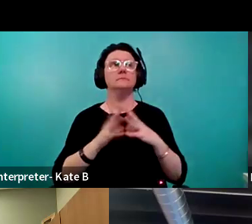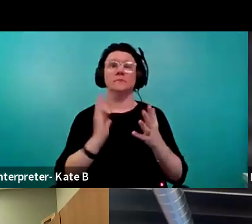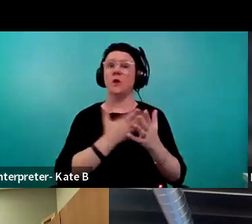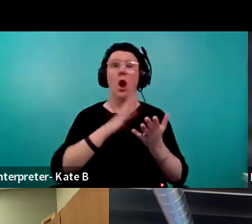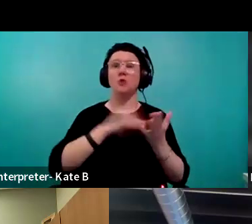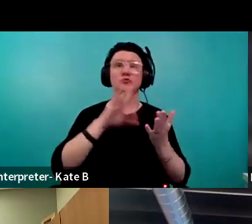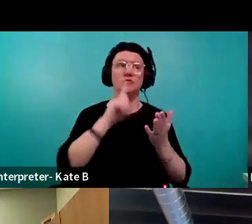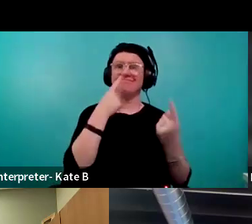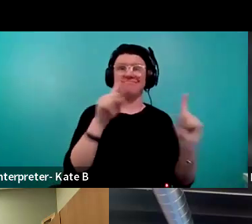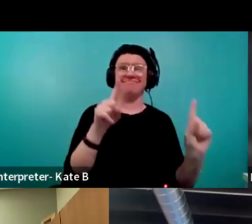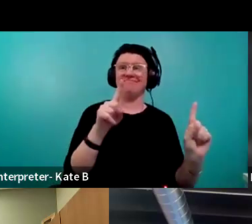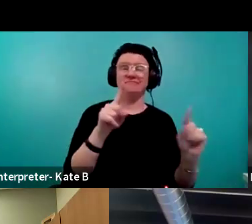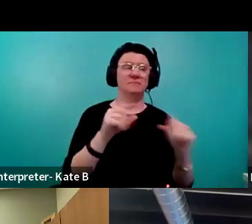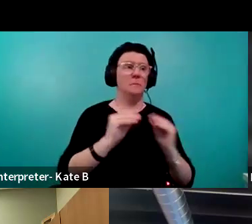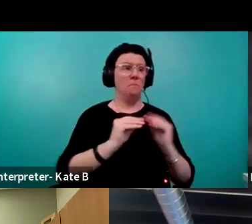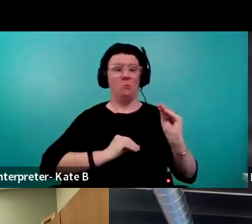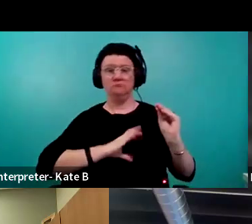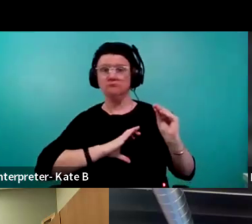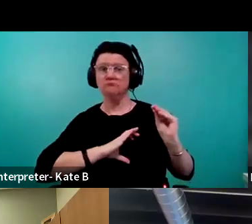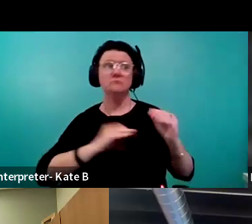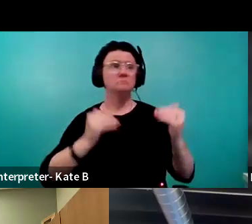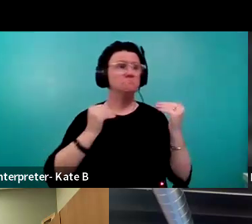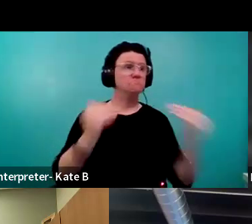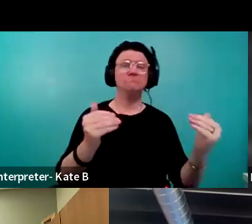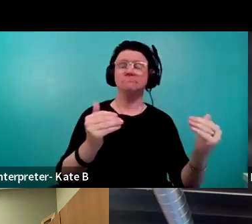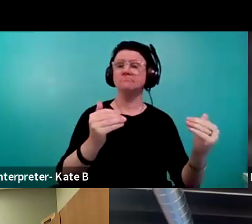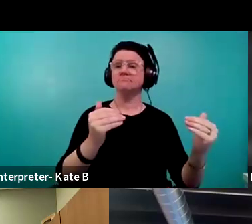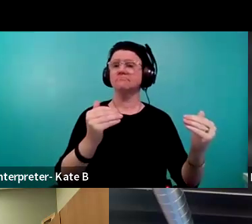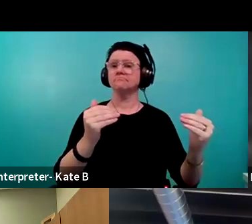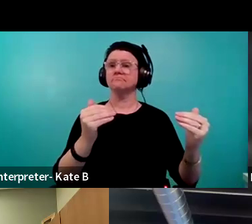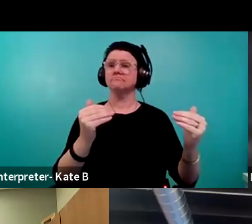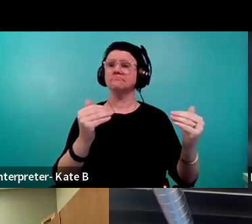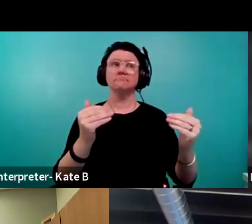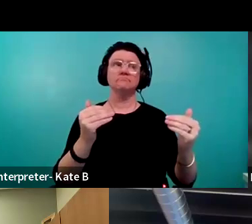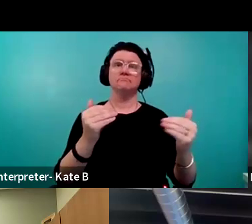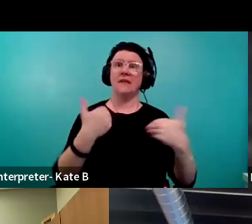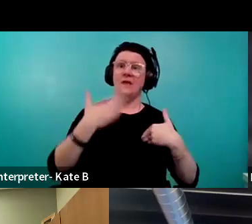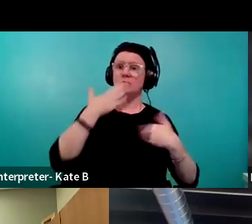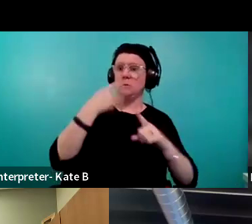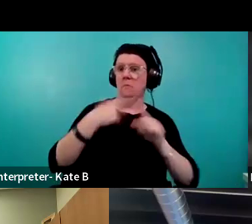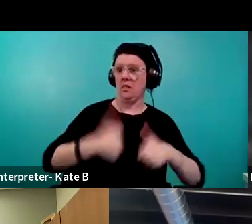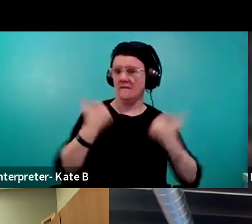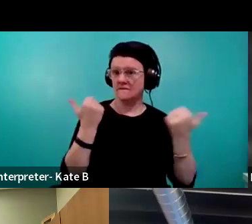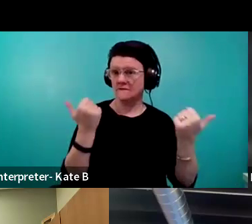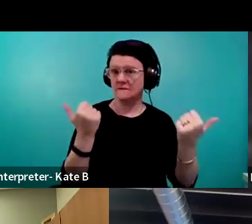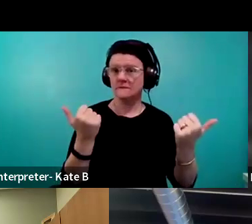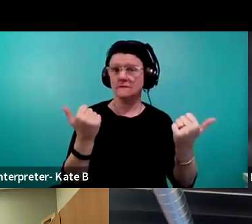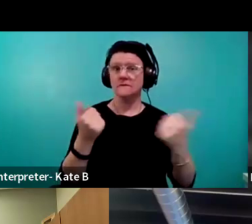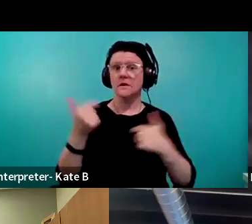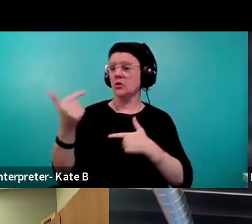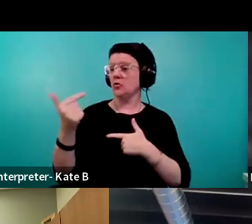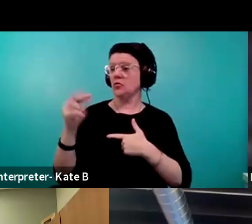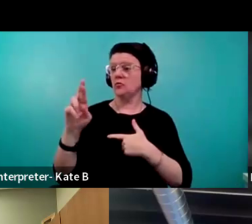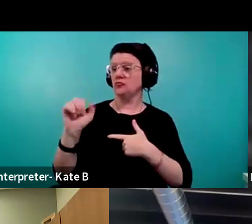thrive here. They gain confidence to go on and make something of their lives. Um, Grace is a